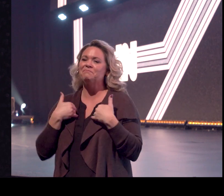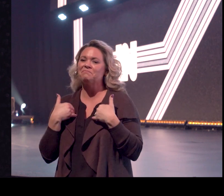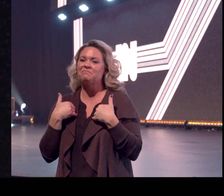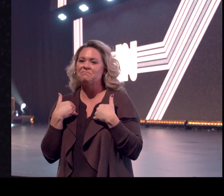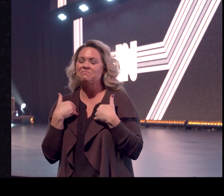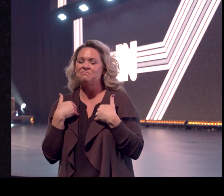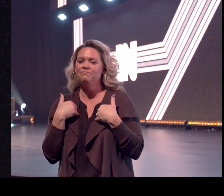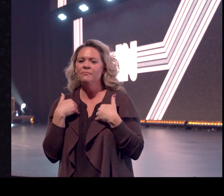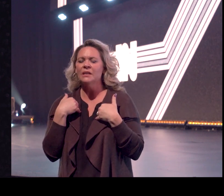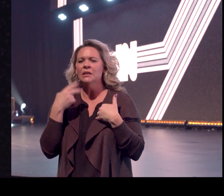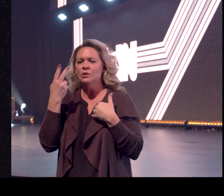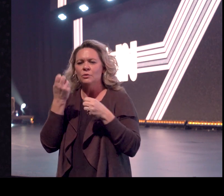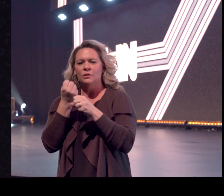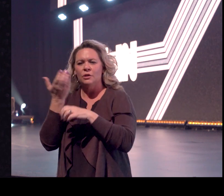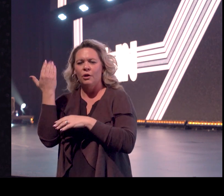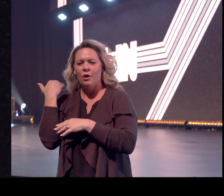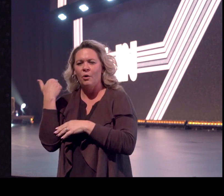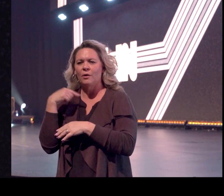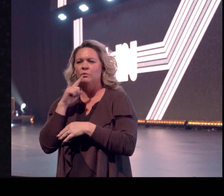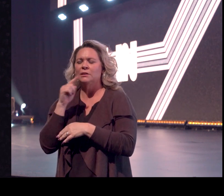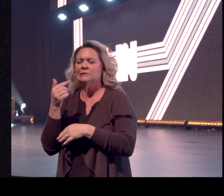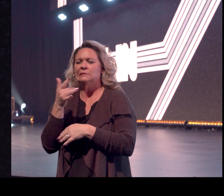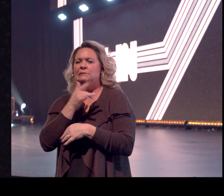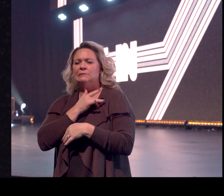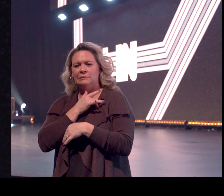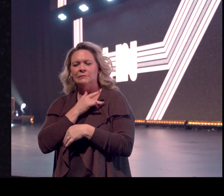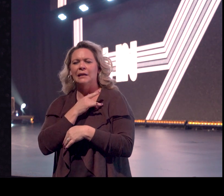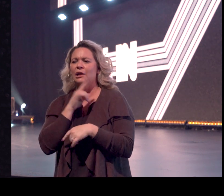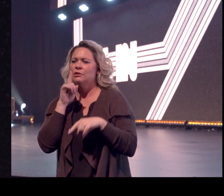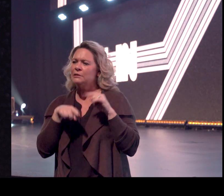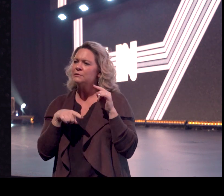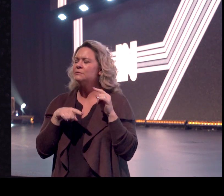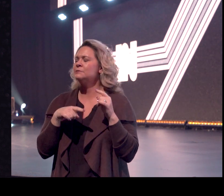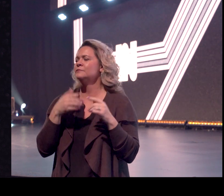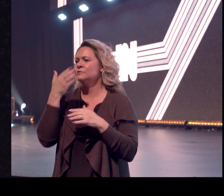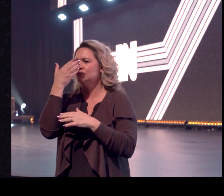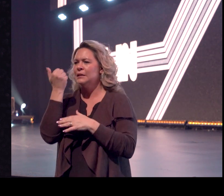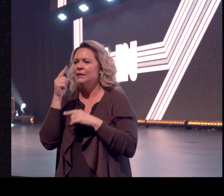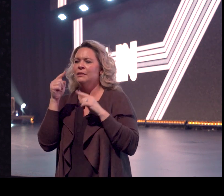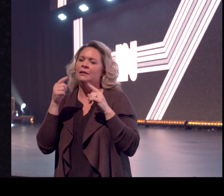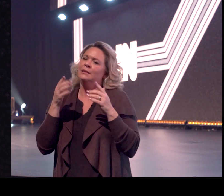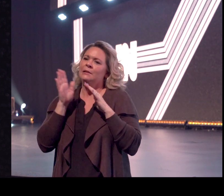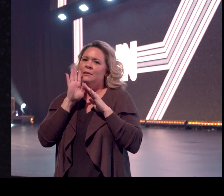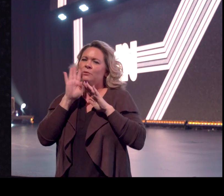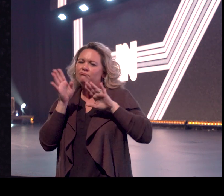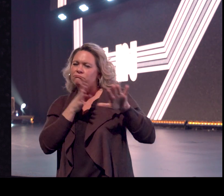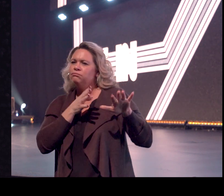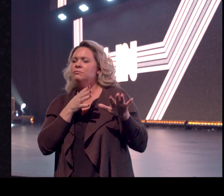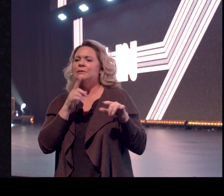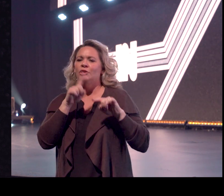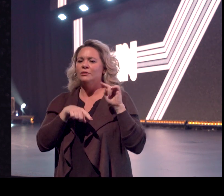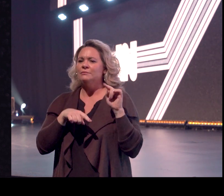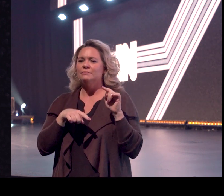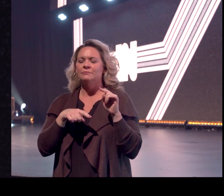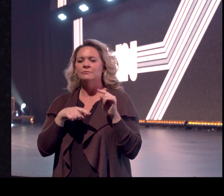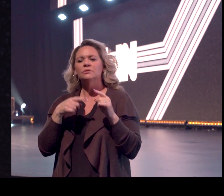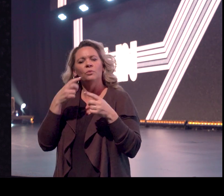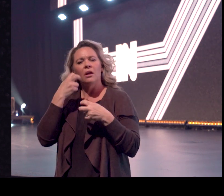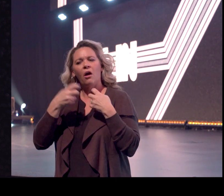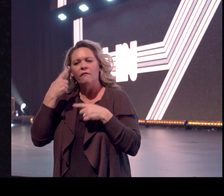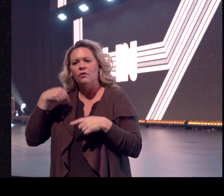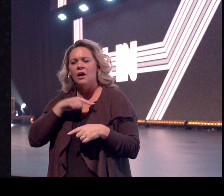2 years ago, thinking about that vision, I began to get a burden in my heart that I couldn't shake. And it was this,